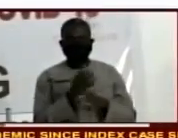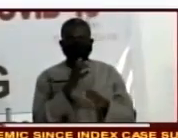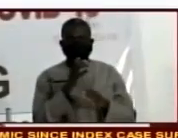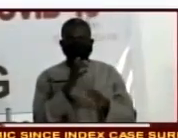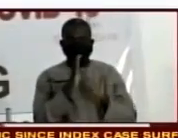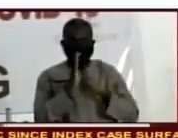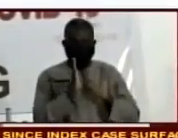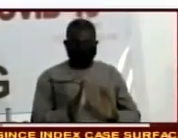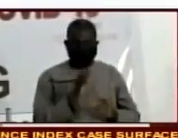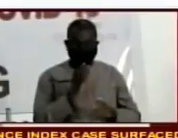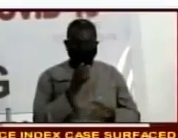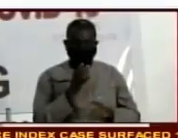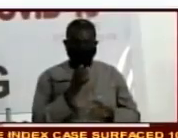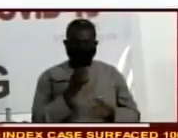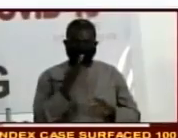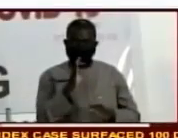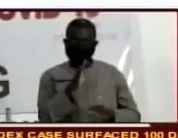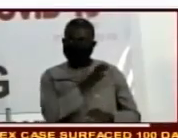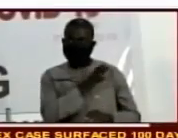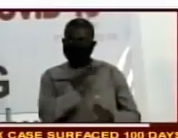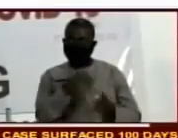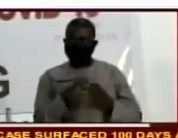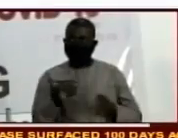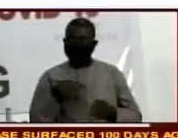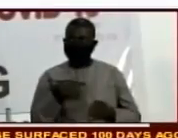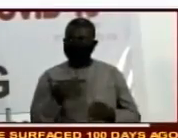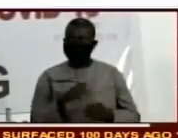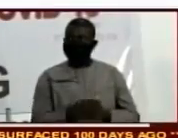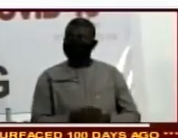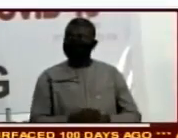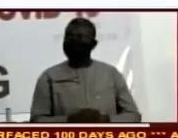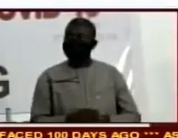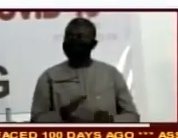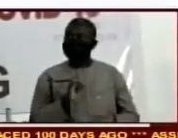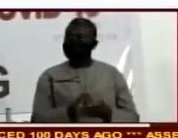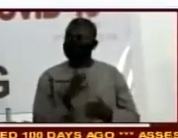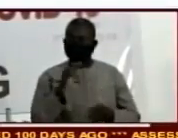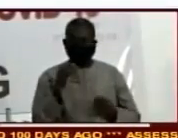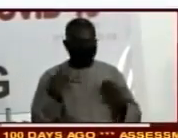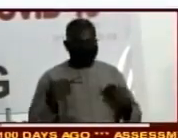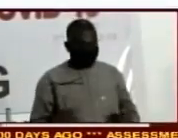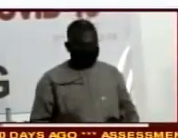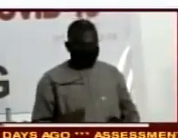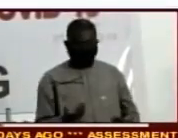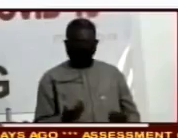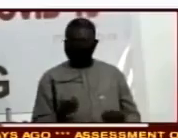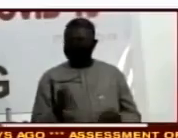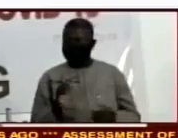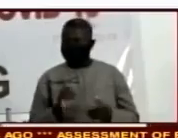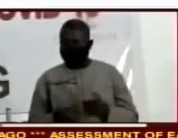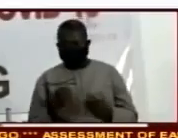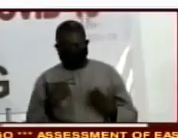understanding, and I think it has worked so far, is that anybody with a valid